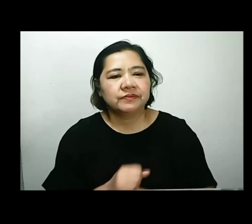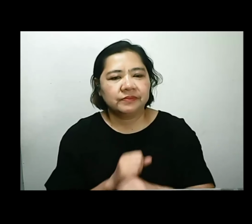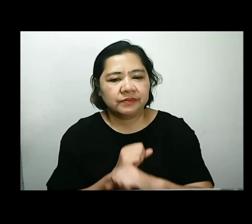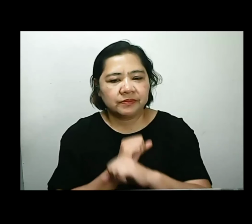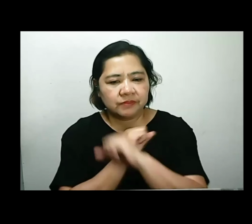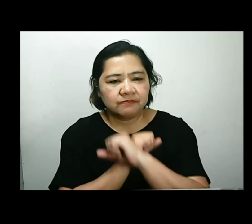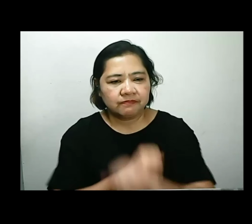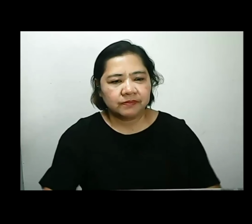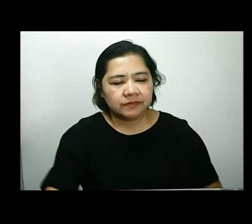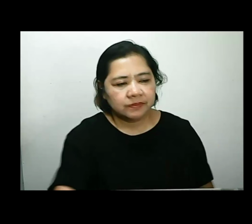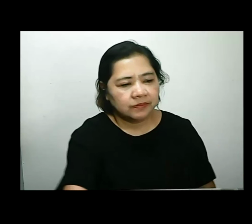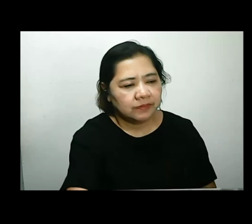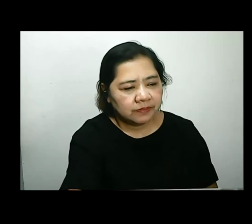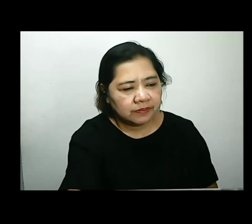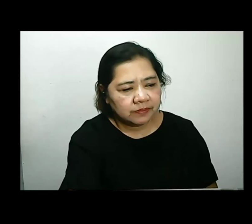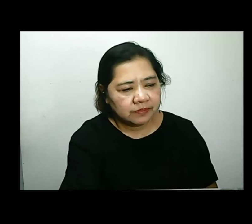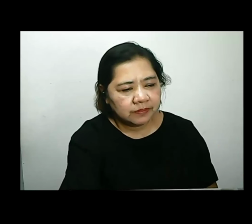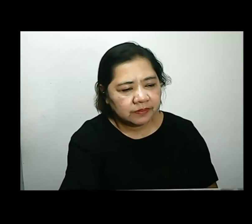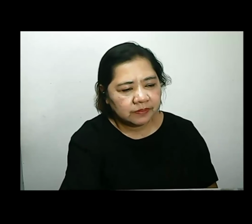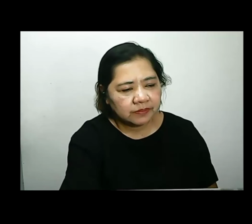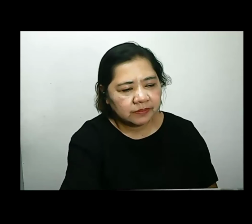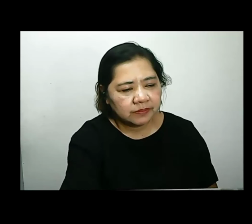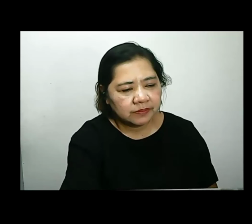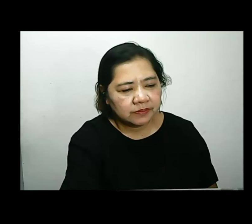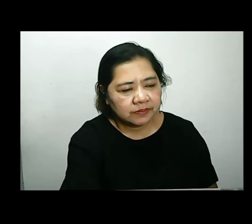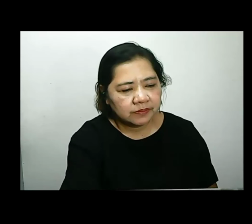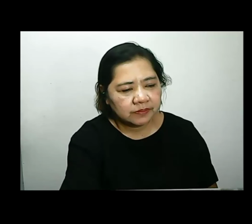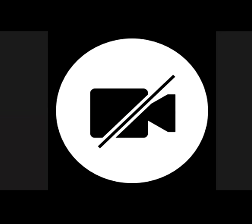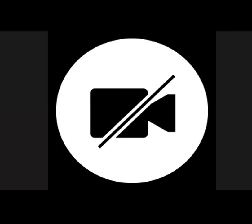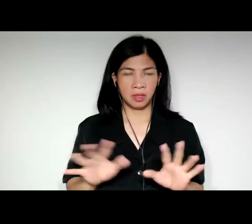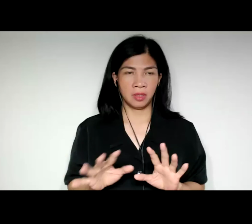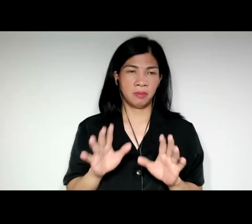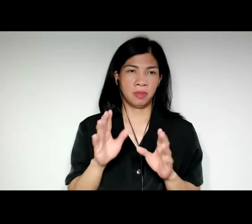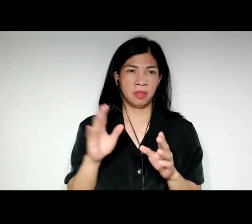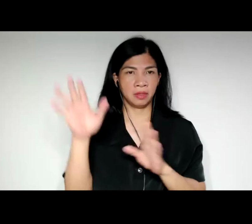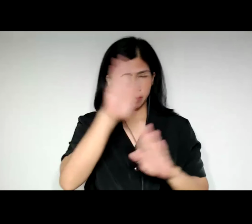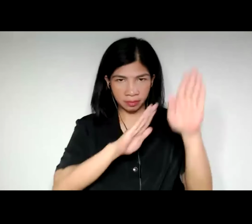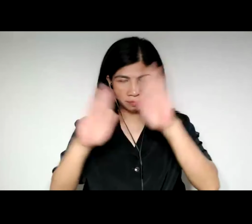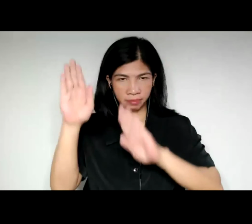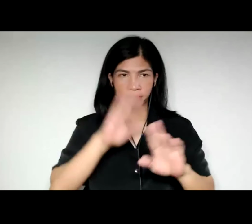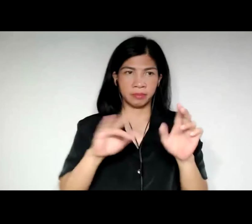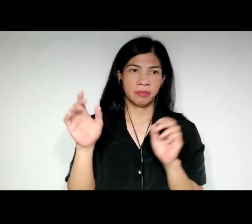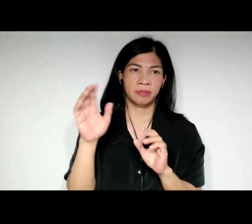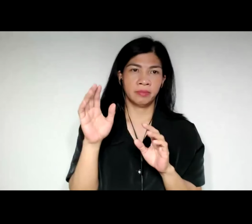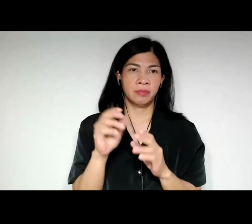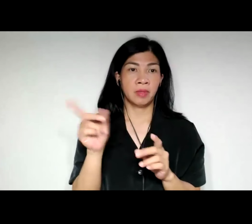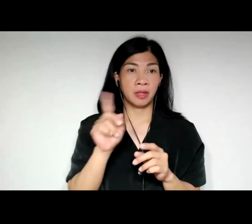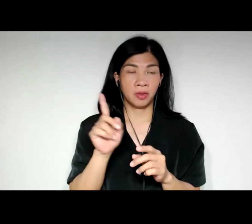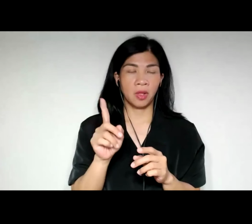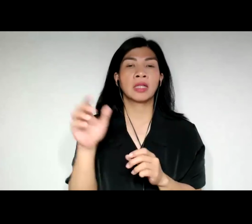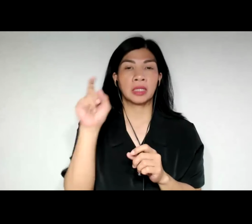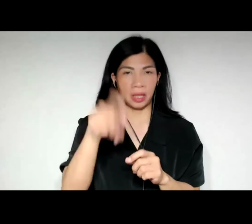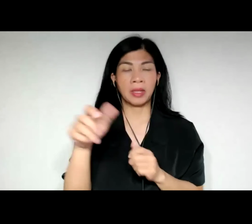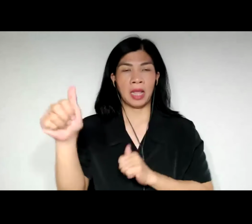say, what is the antidote to climate anxiety? What is antidote to climate desperation? It's really action.